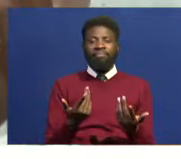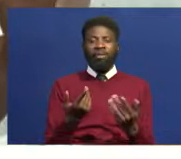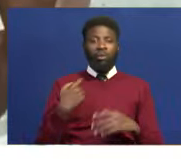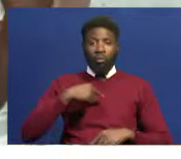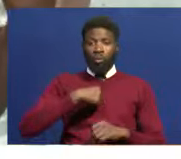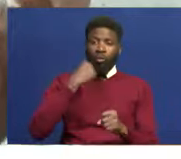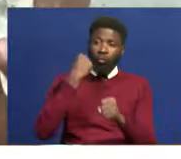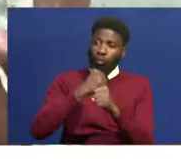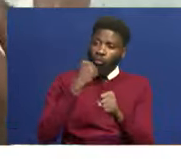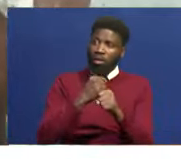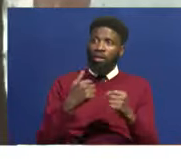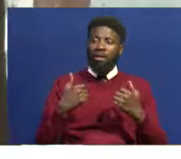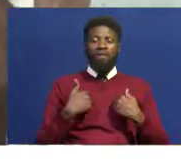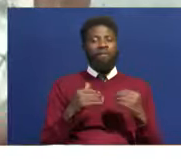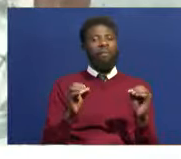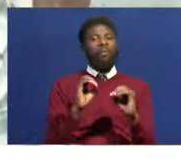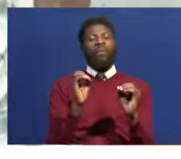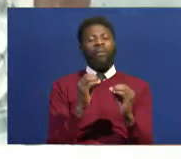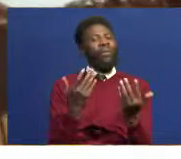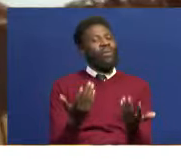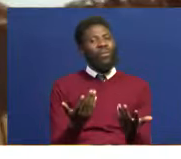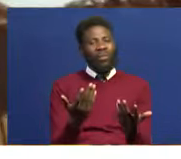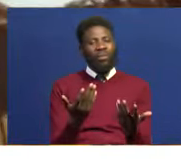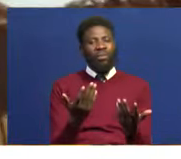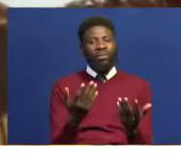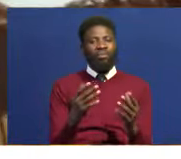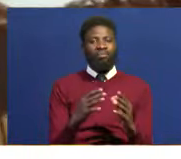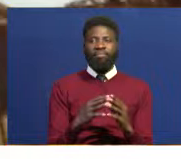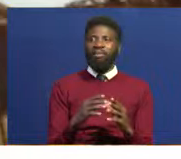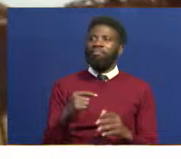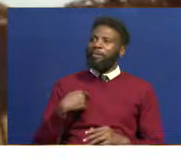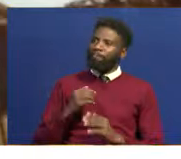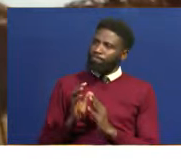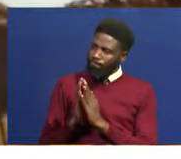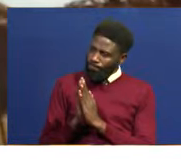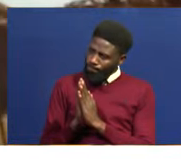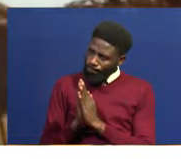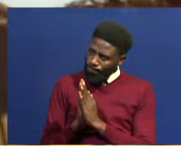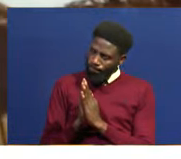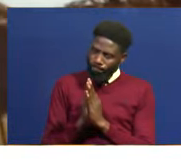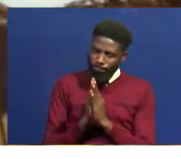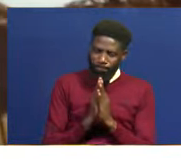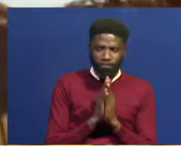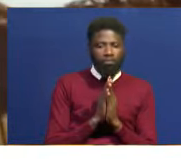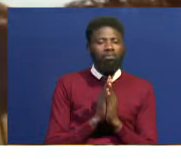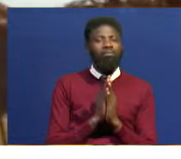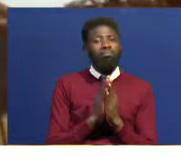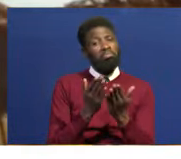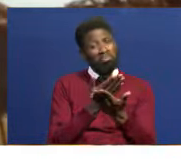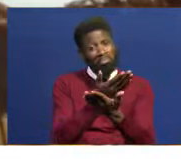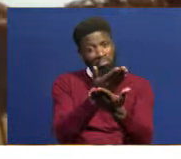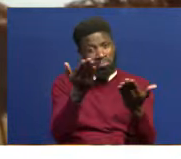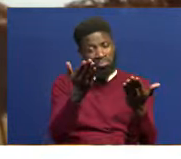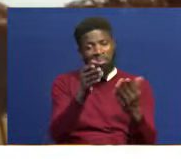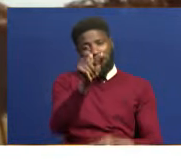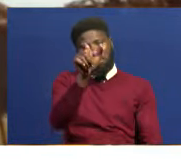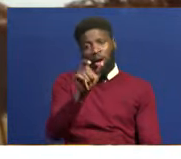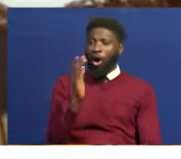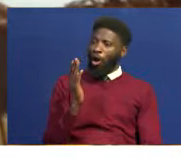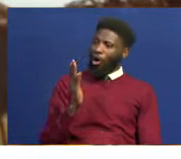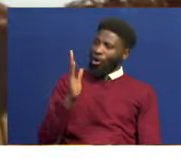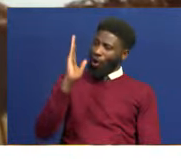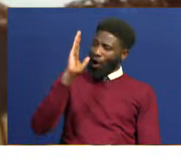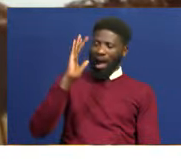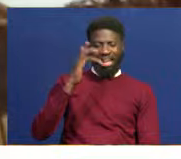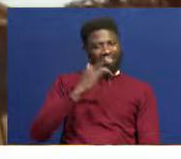ile kitu ya muhimu kwanza hatuendi kazi. Nilikuwa naomba mwenye anaweza kutusaidia, mwenye tu ataguzwa na Mungu